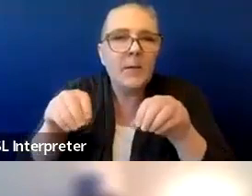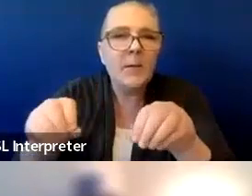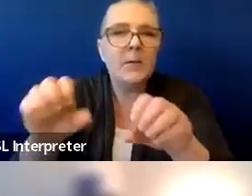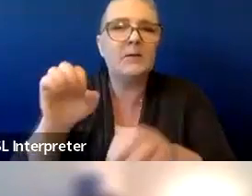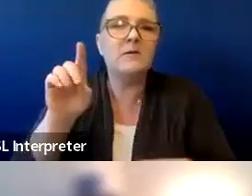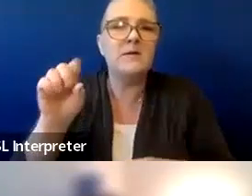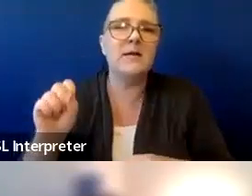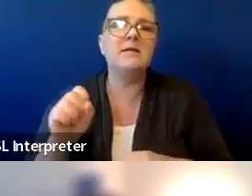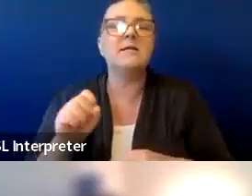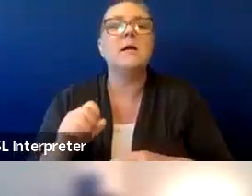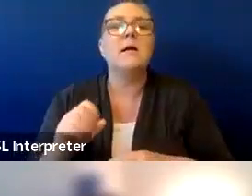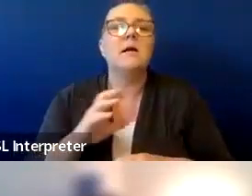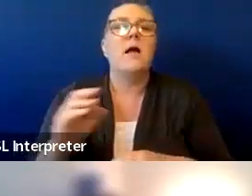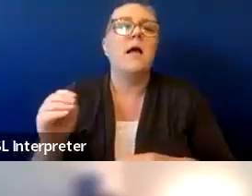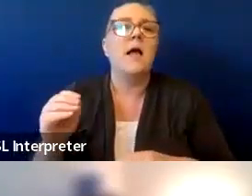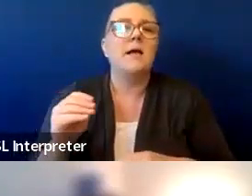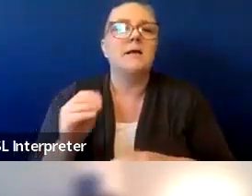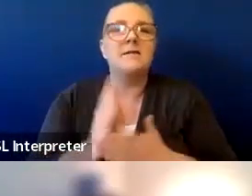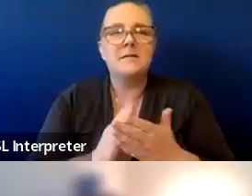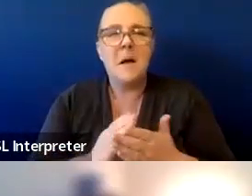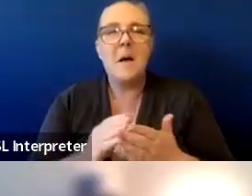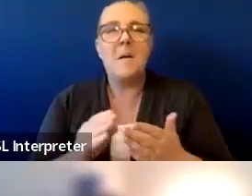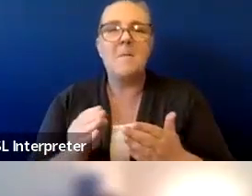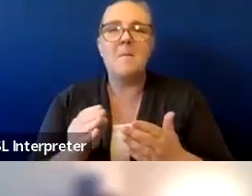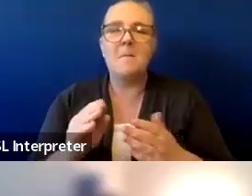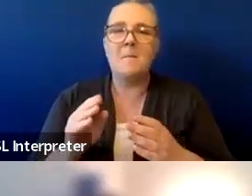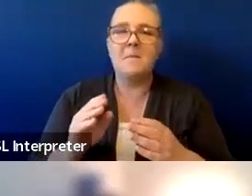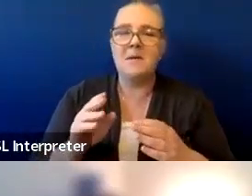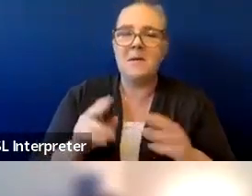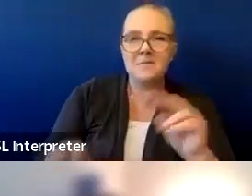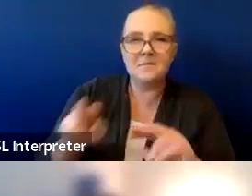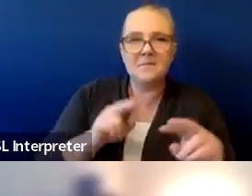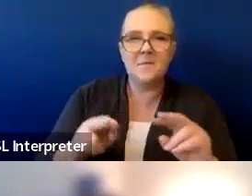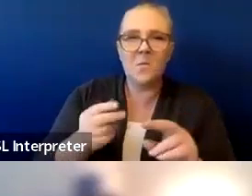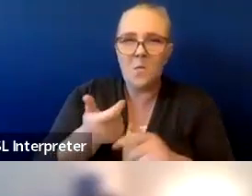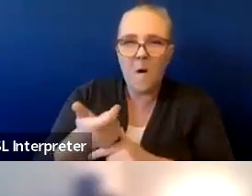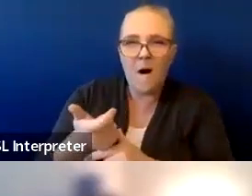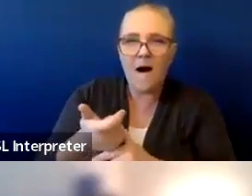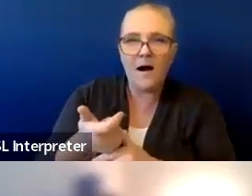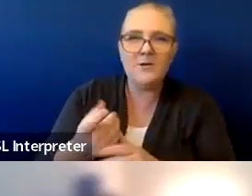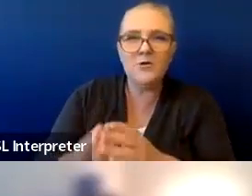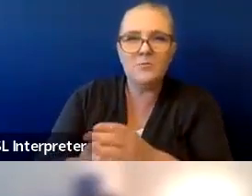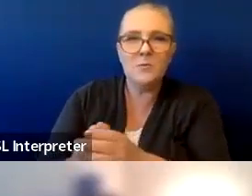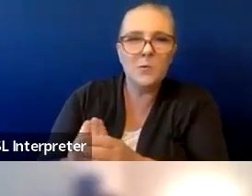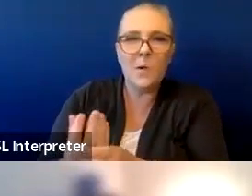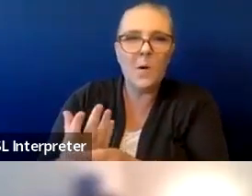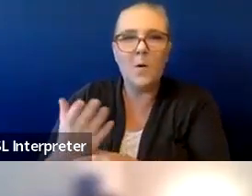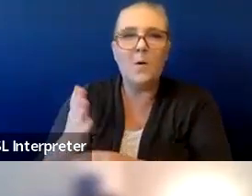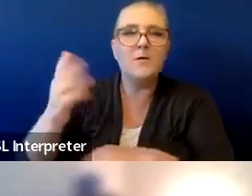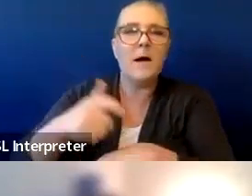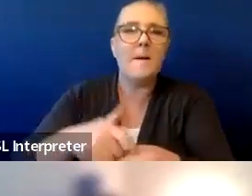and as this process has been going through the summer, watching things grow. And one of the things